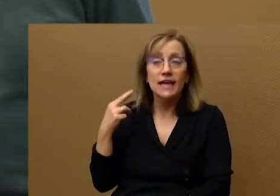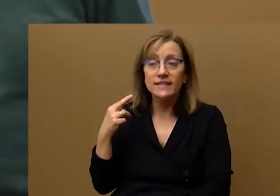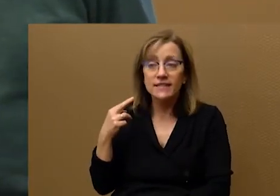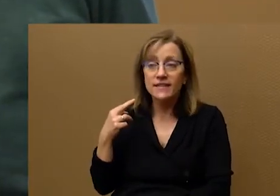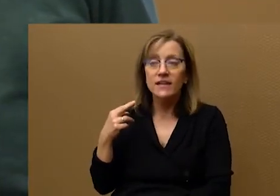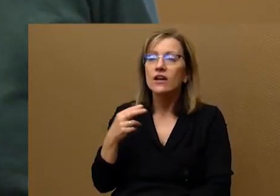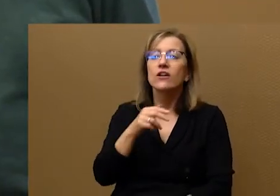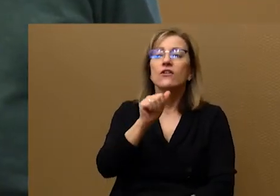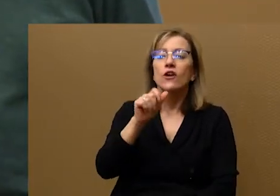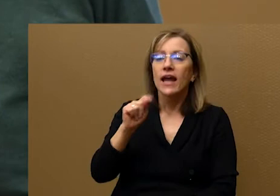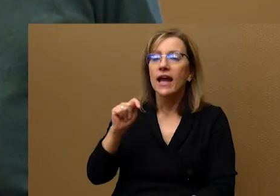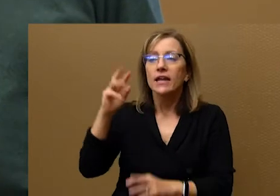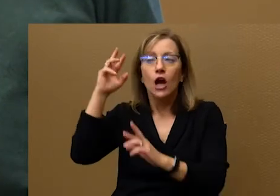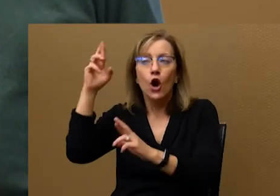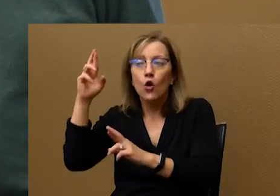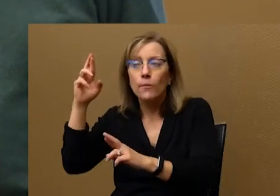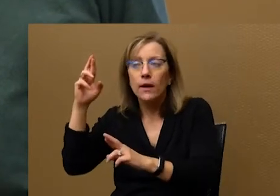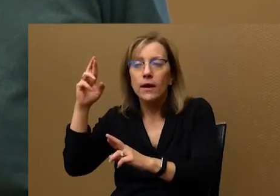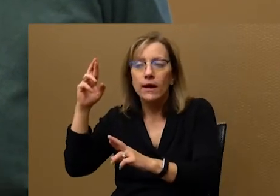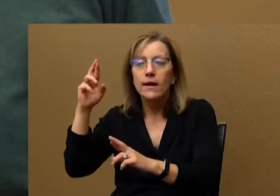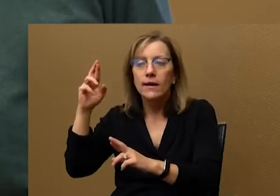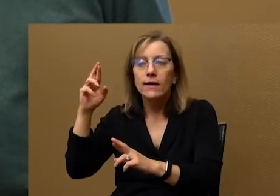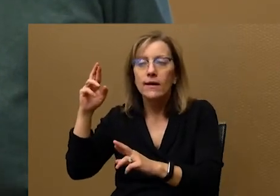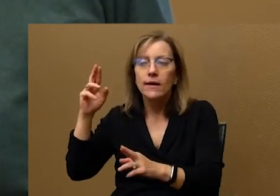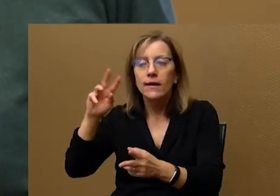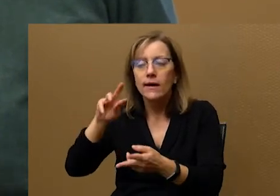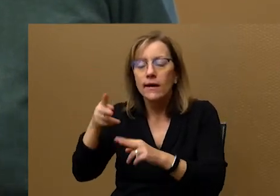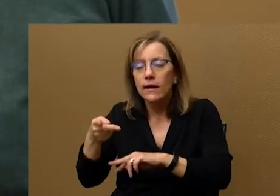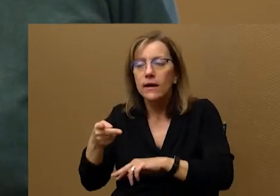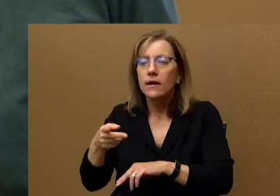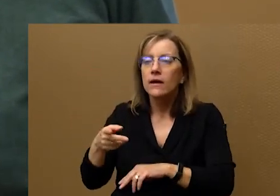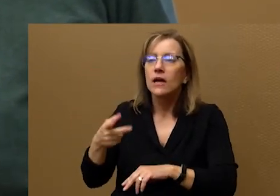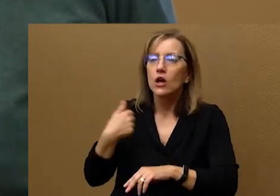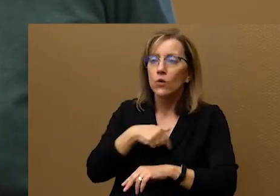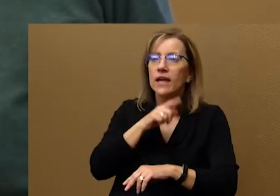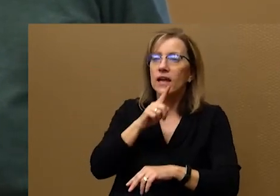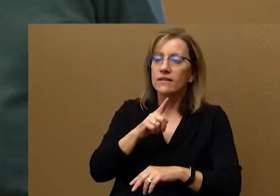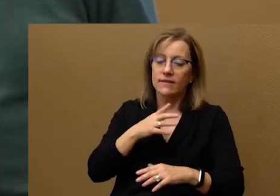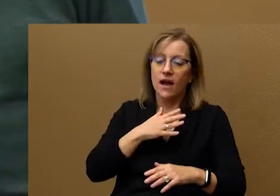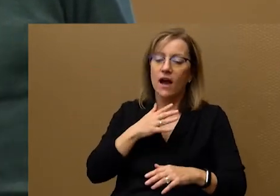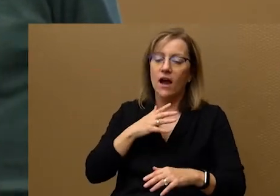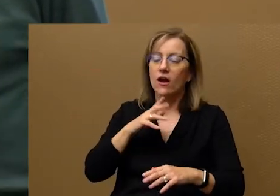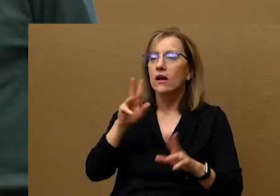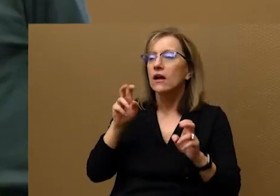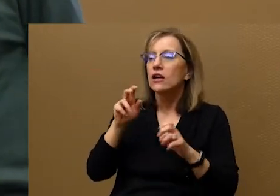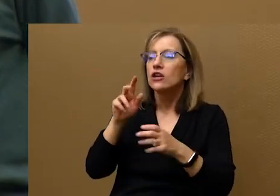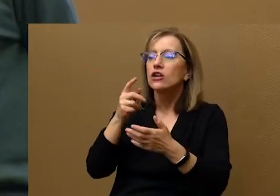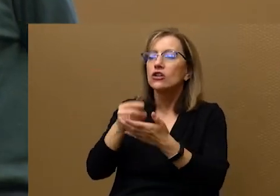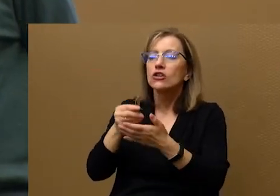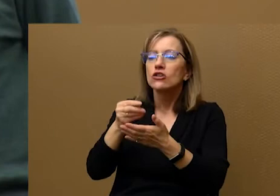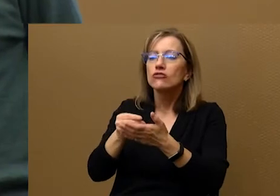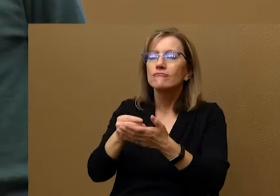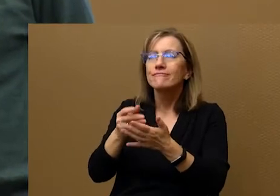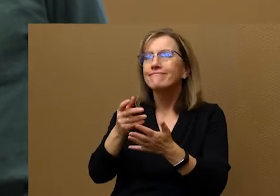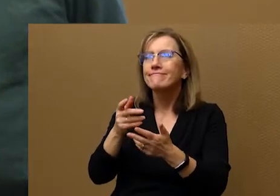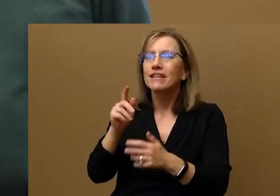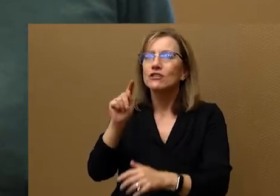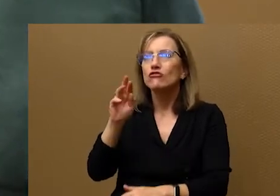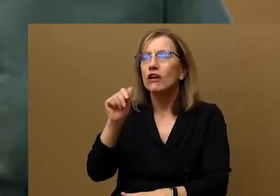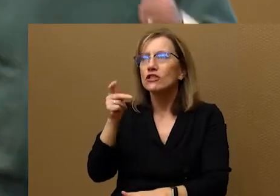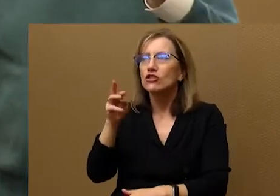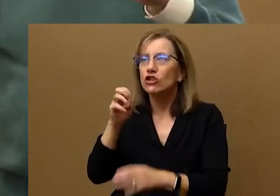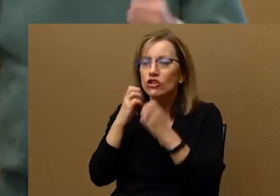with them are considered treasure hunters. Good. So it is our job as treasure hunters to seek out the talents, skills, and intelligence that each